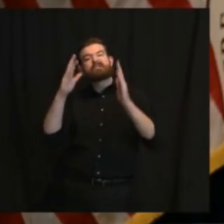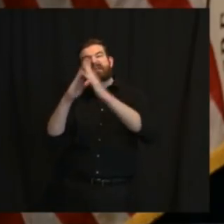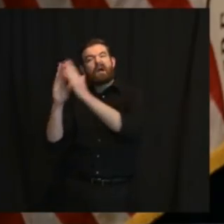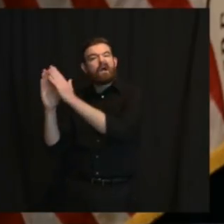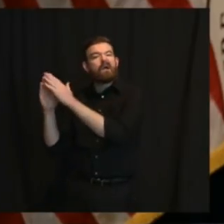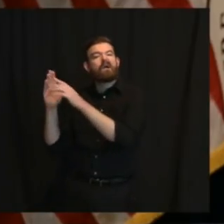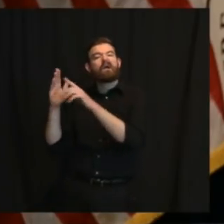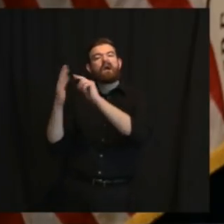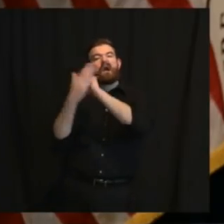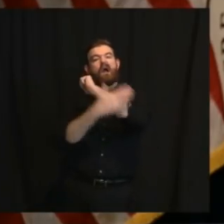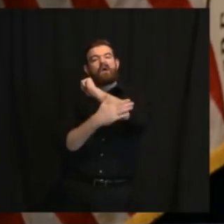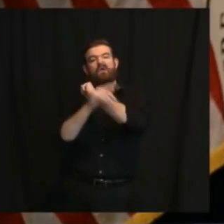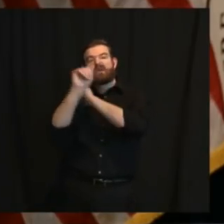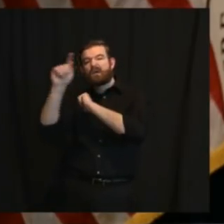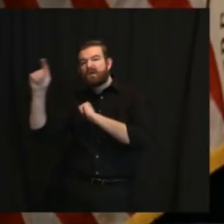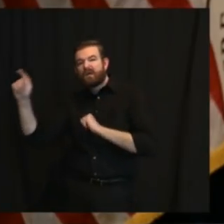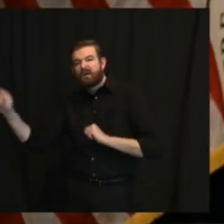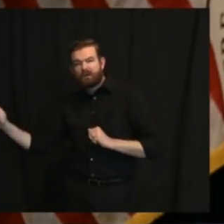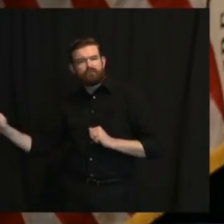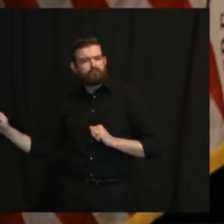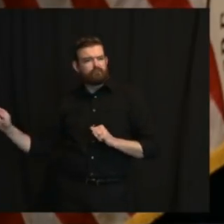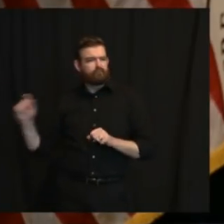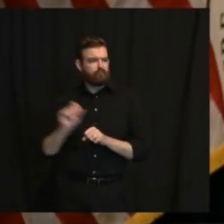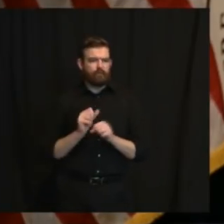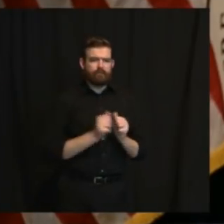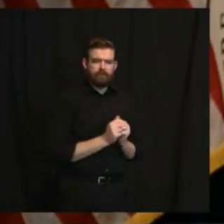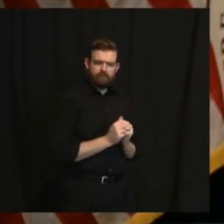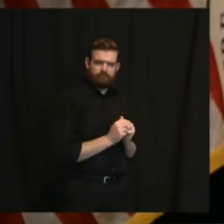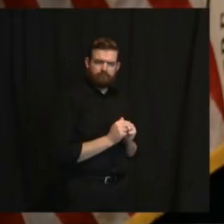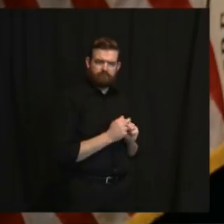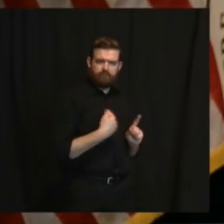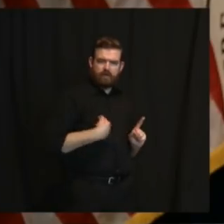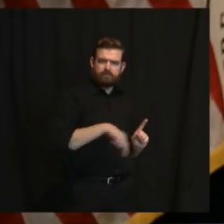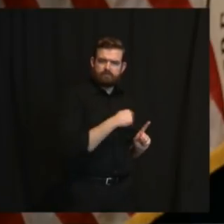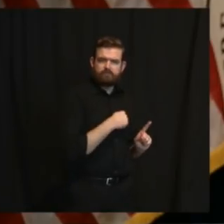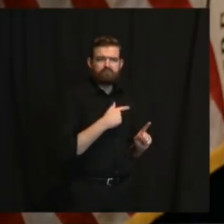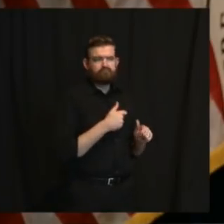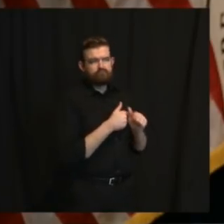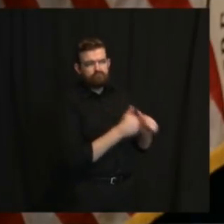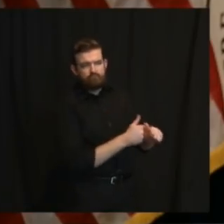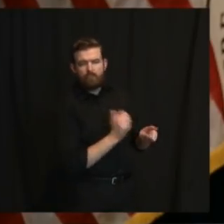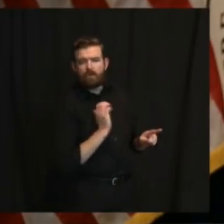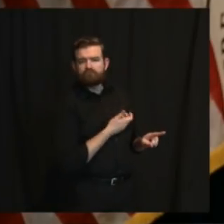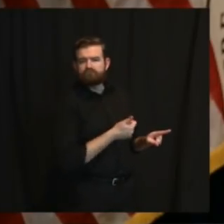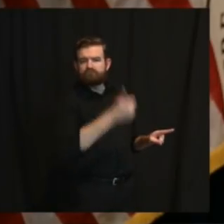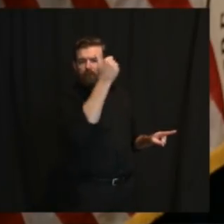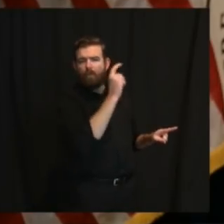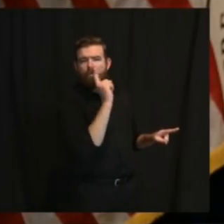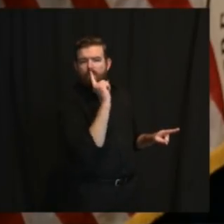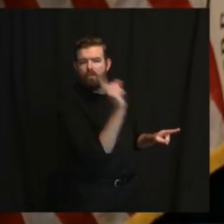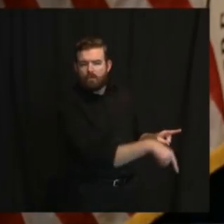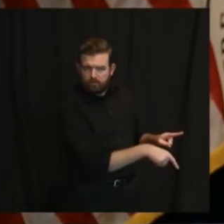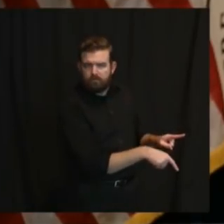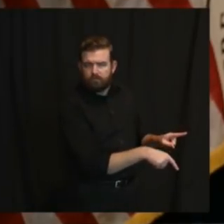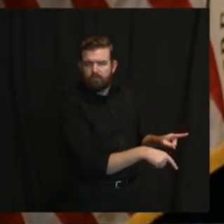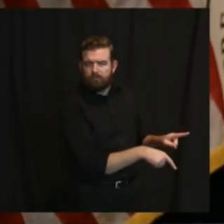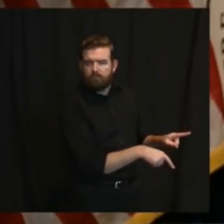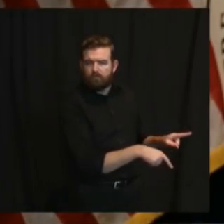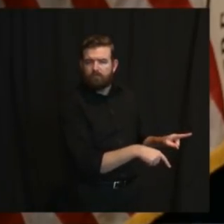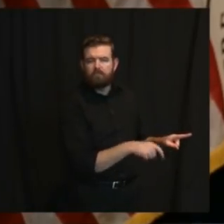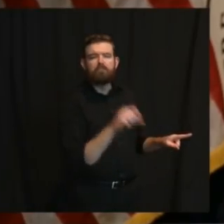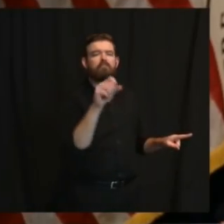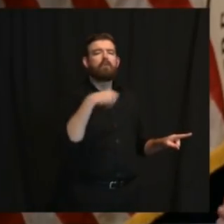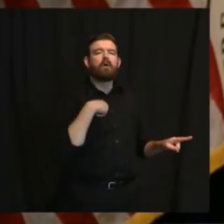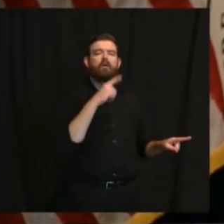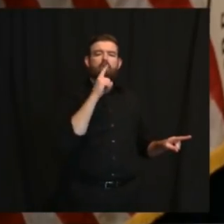outstanding. And I have a high degree of confidence that we will be, wherever it is that we end up, we will be in very good harmony. You want to add